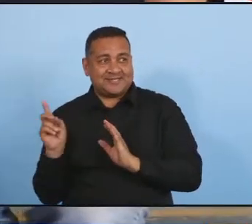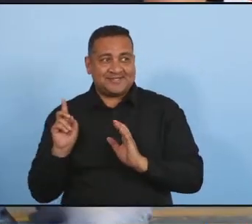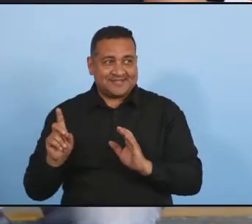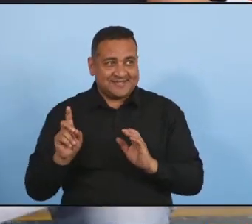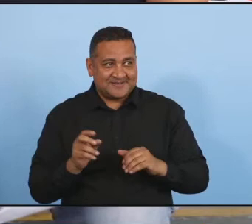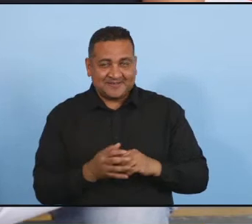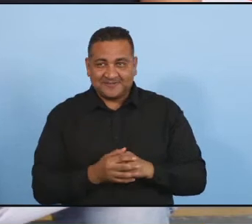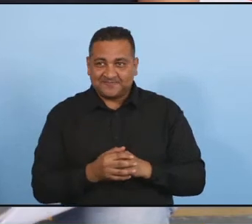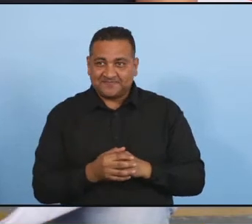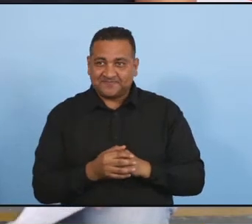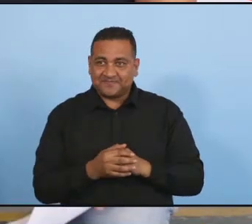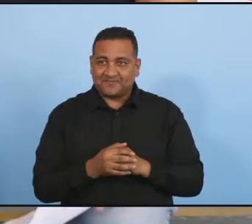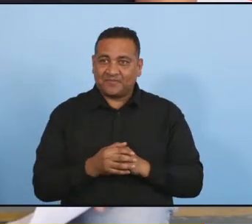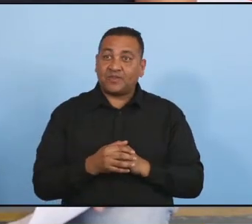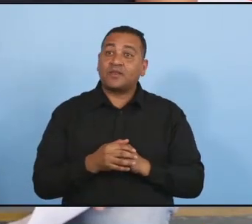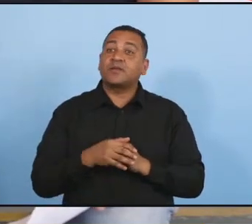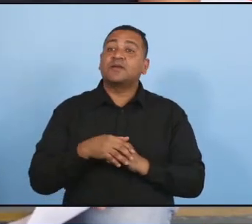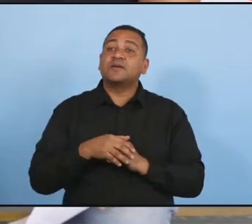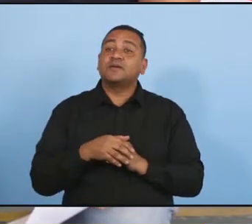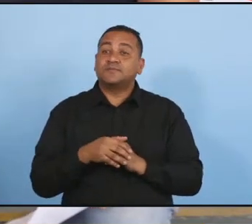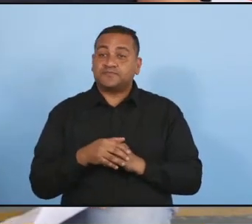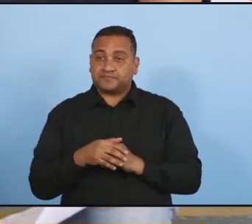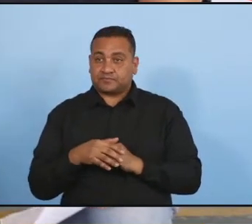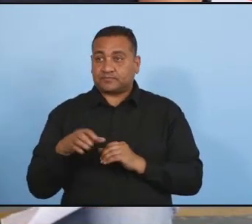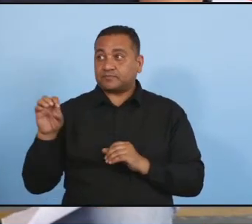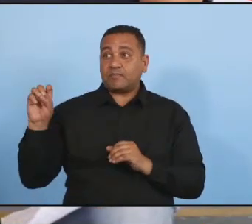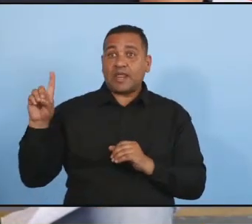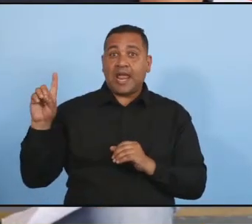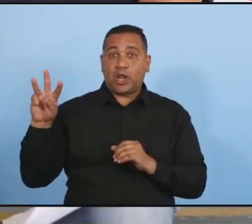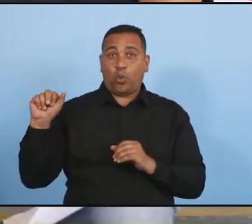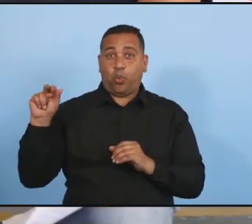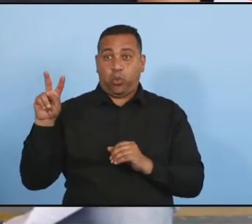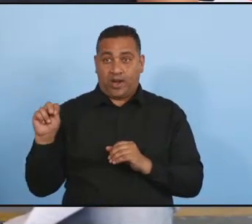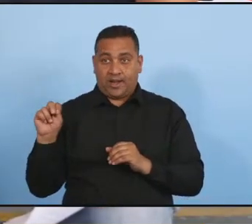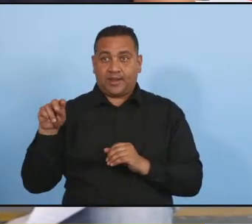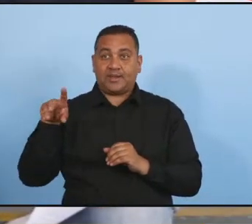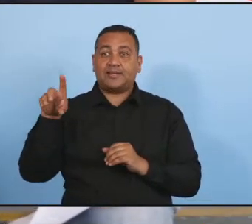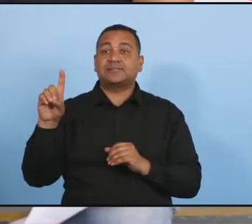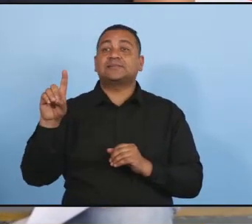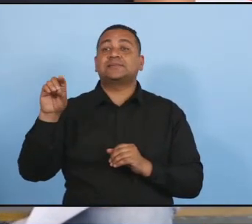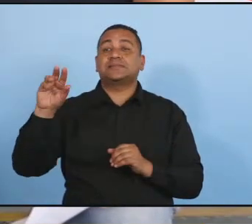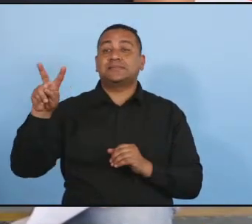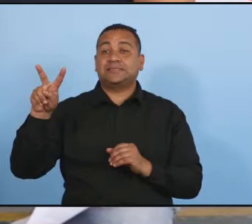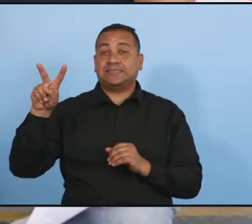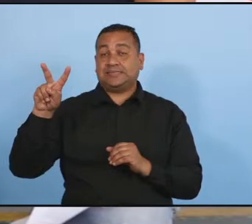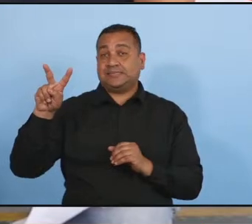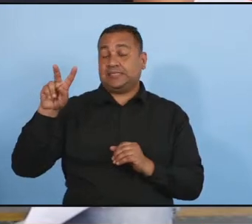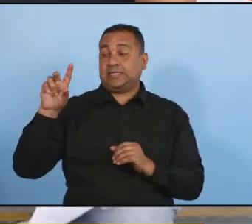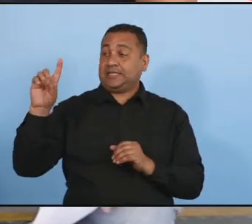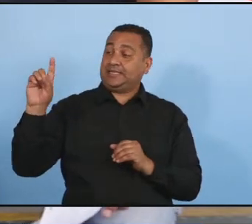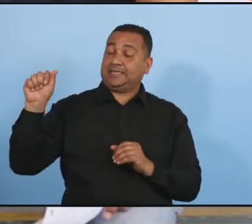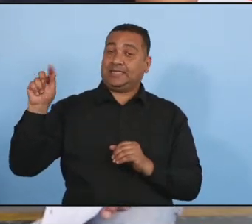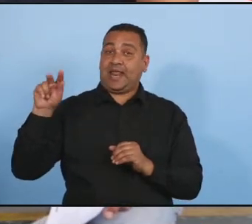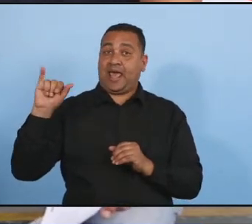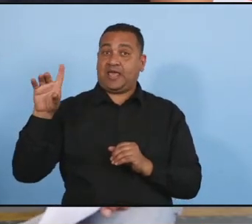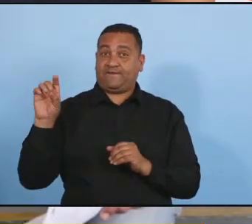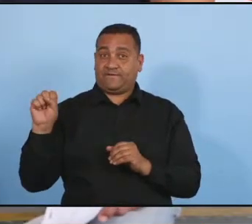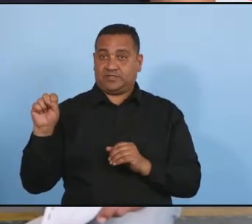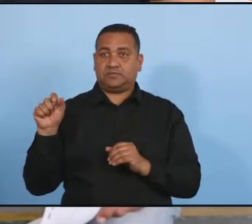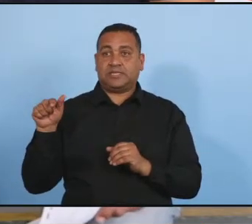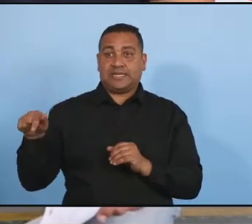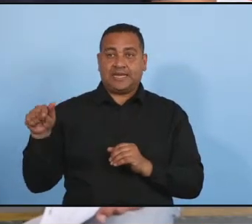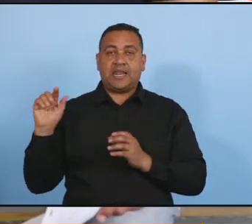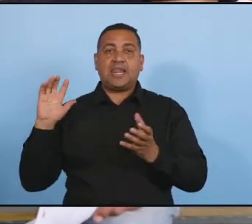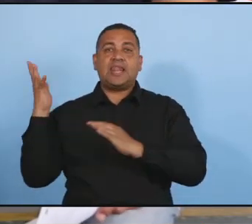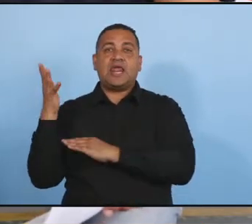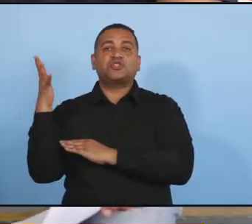is joining us now, and he's a lecturer, COS of fitting and turning. Woo. Because this was the one concept